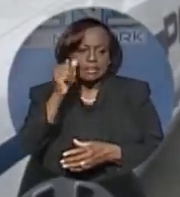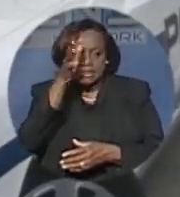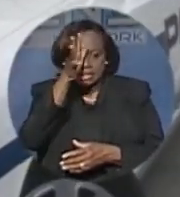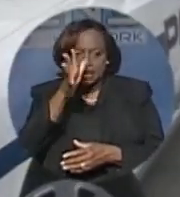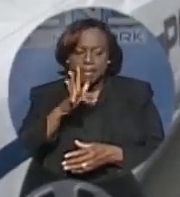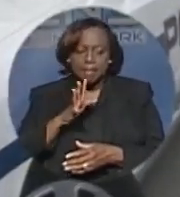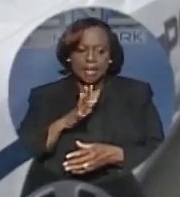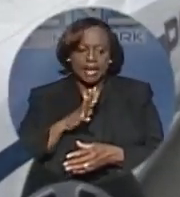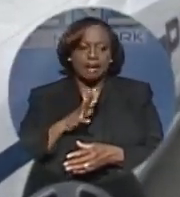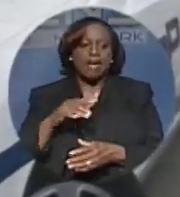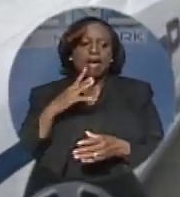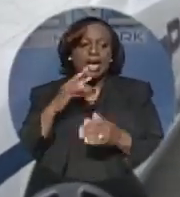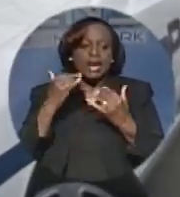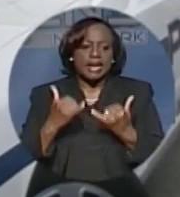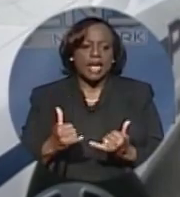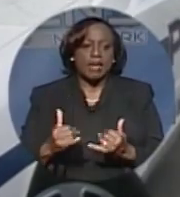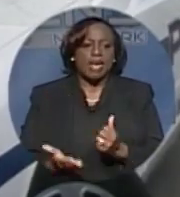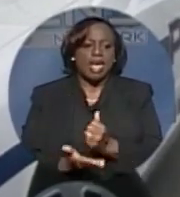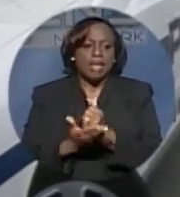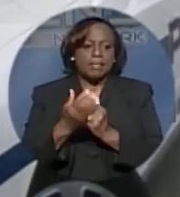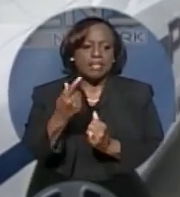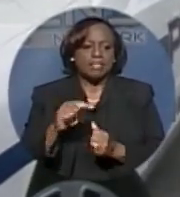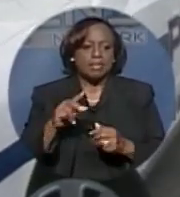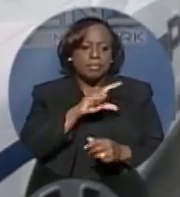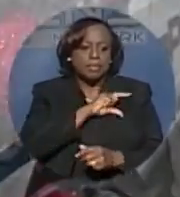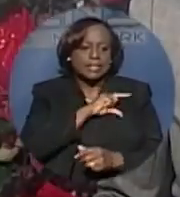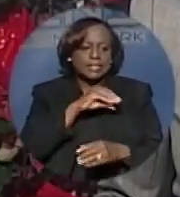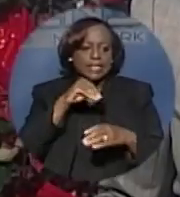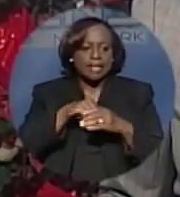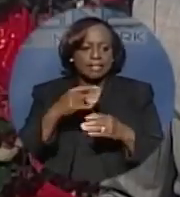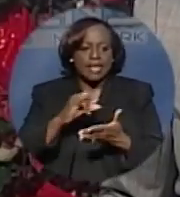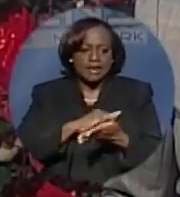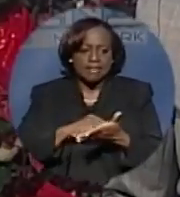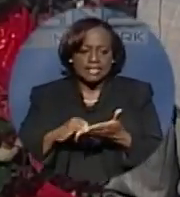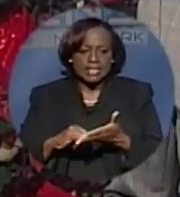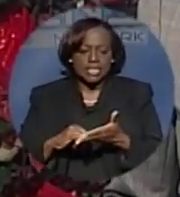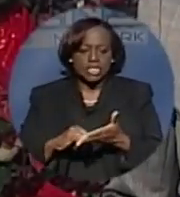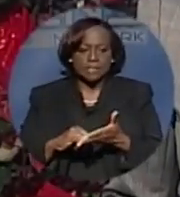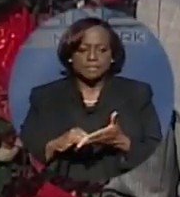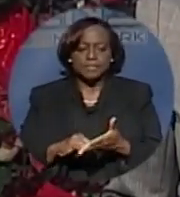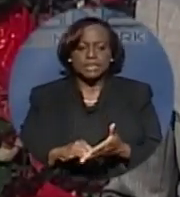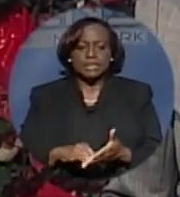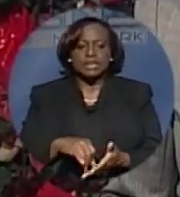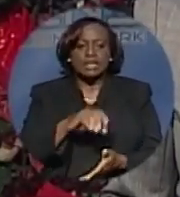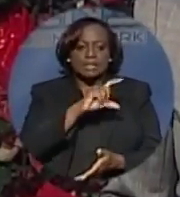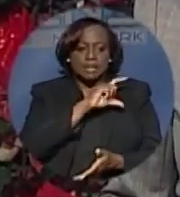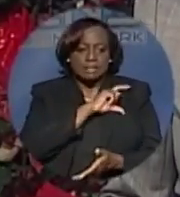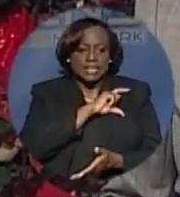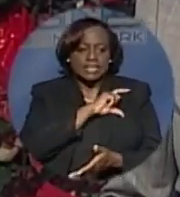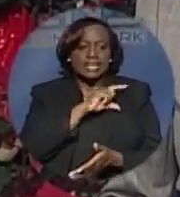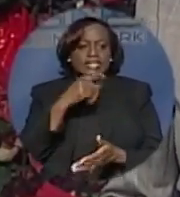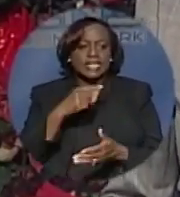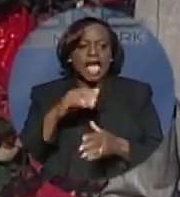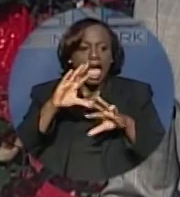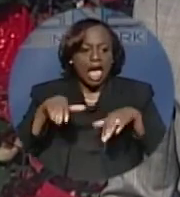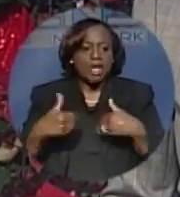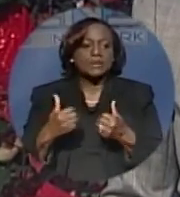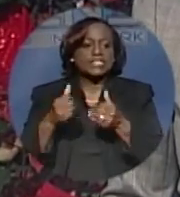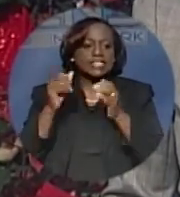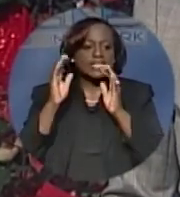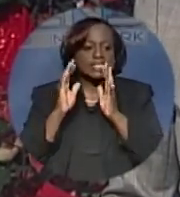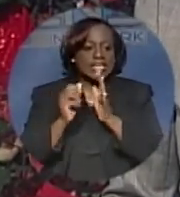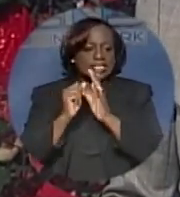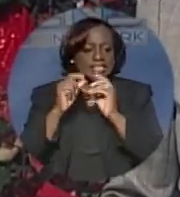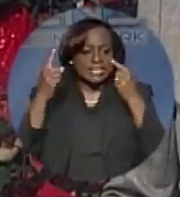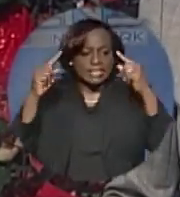currently assisting police with their investigation into the matter. Meantime, the police are touting the success of their firearms recovery plan